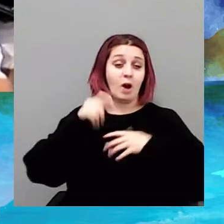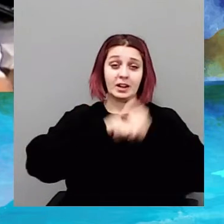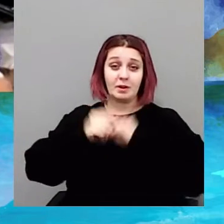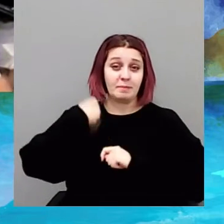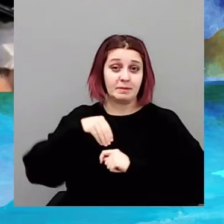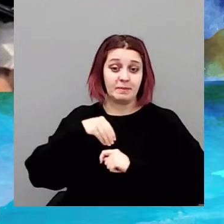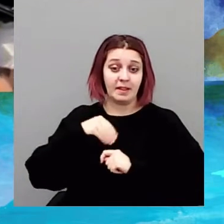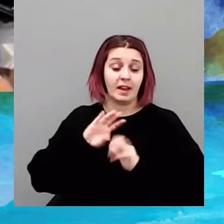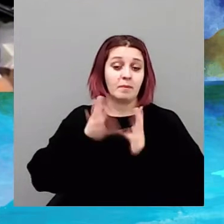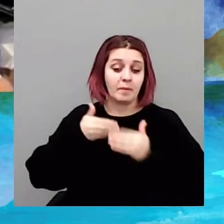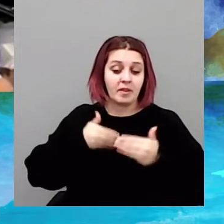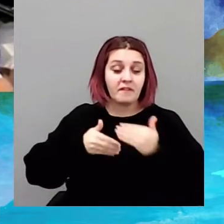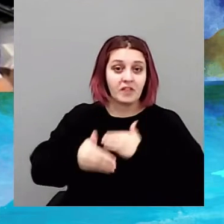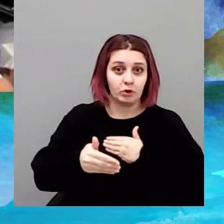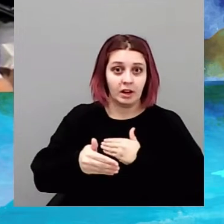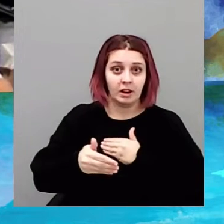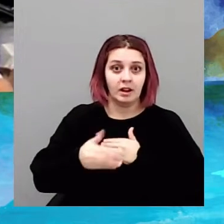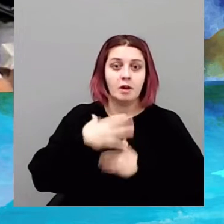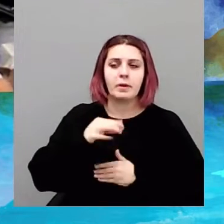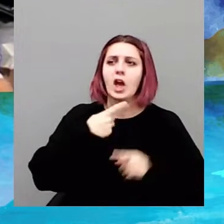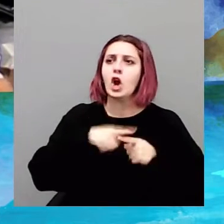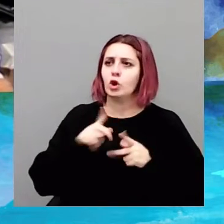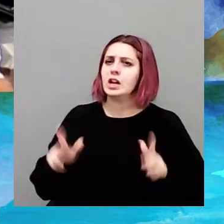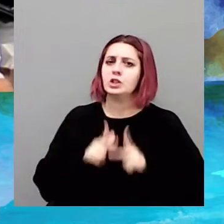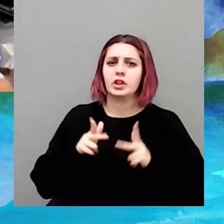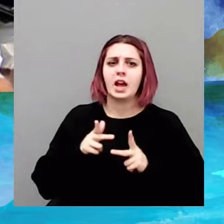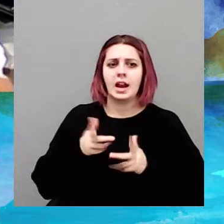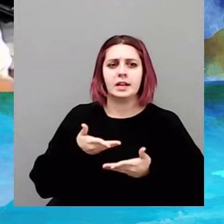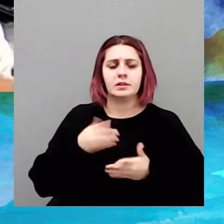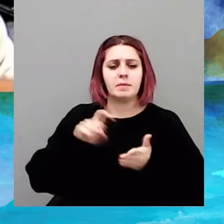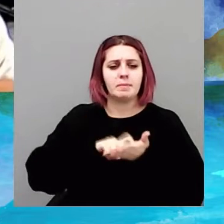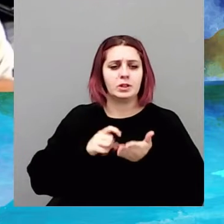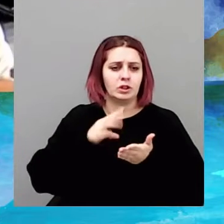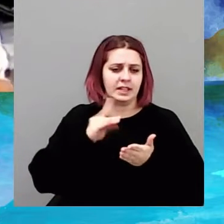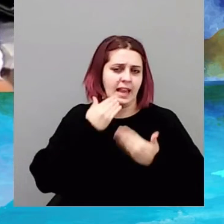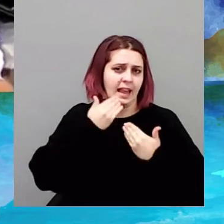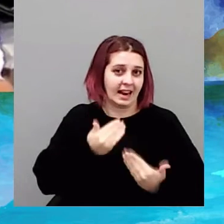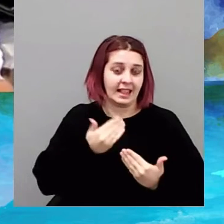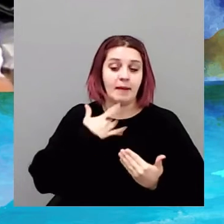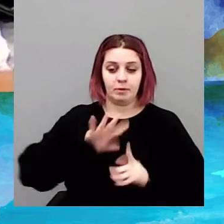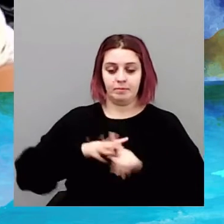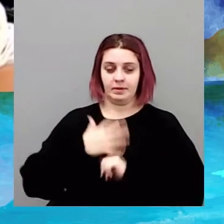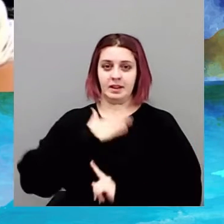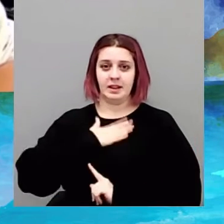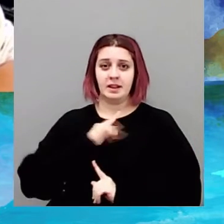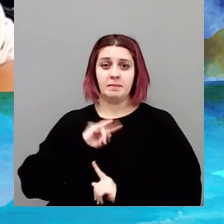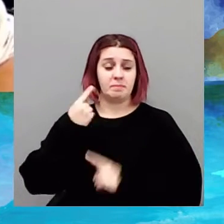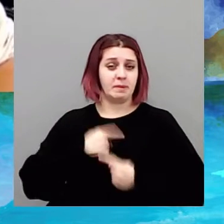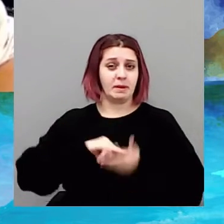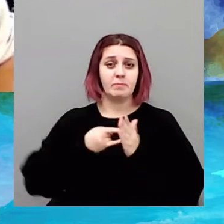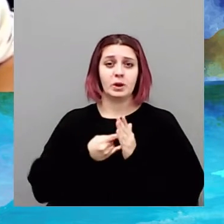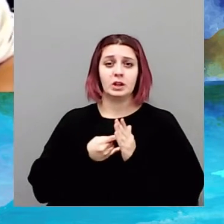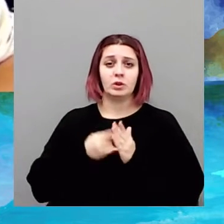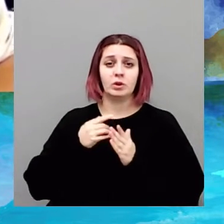We've acquired this knowledge of how we can do social things through